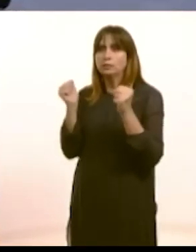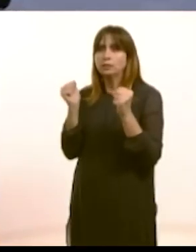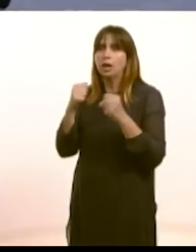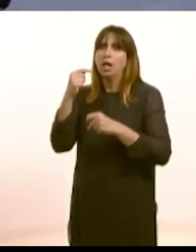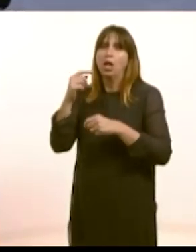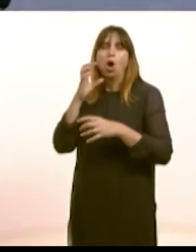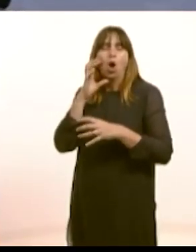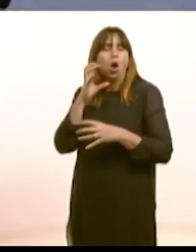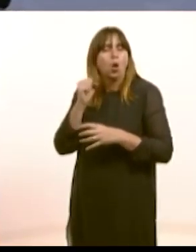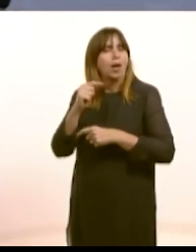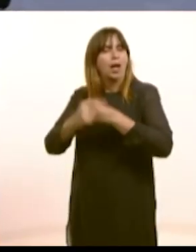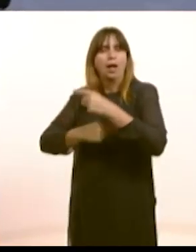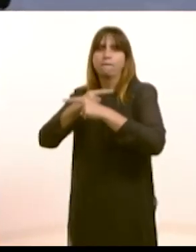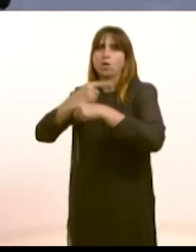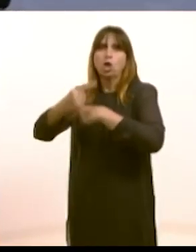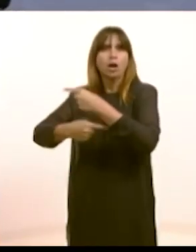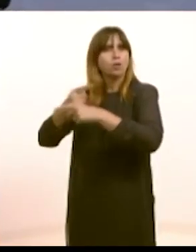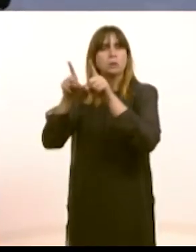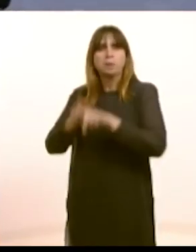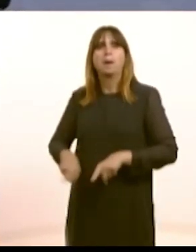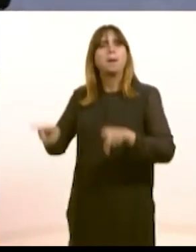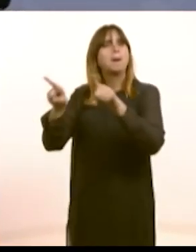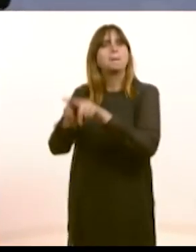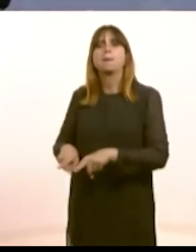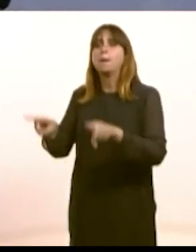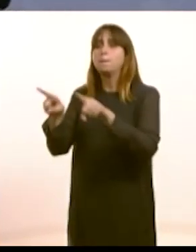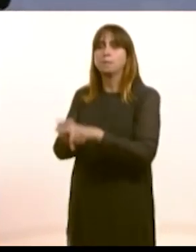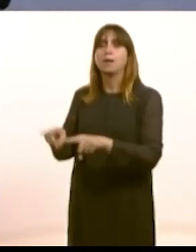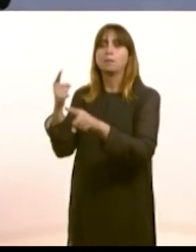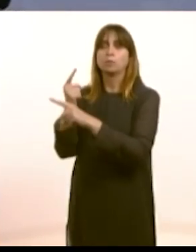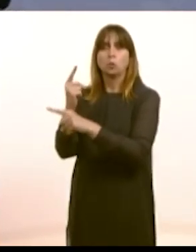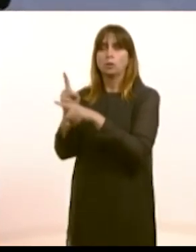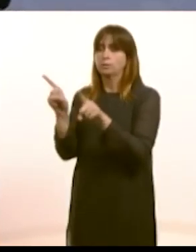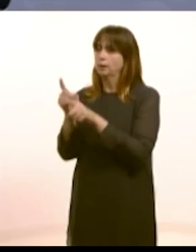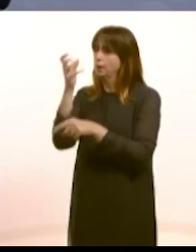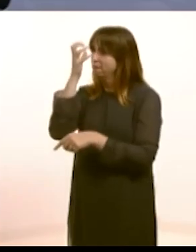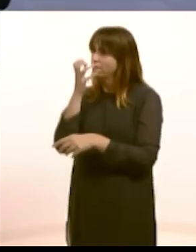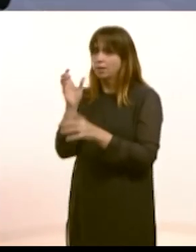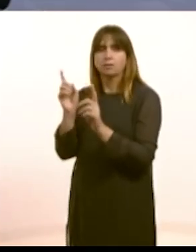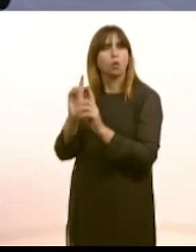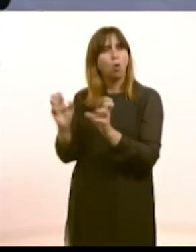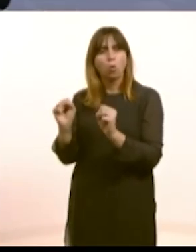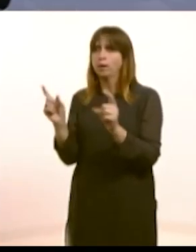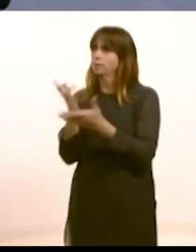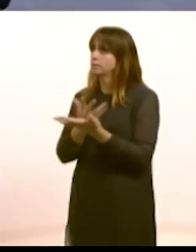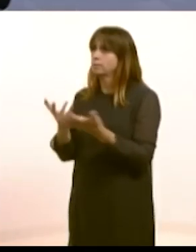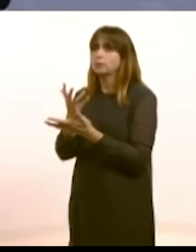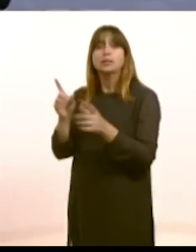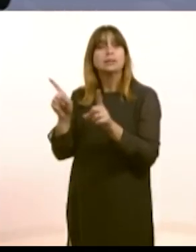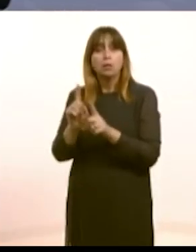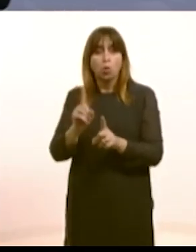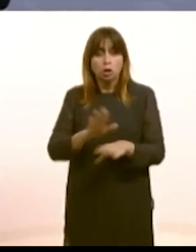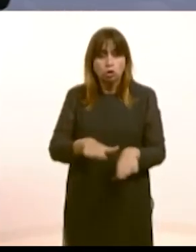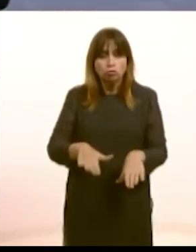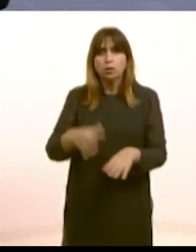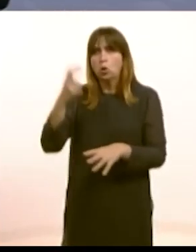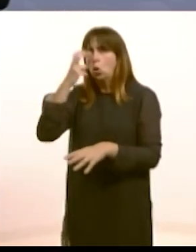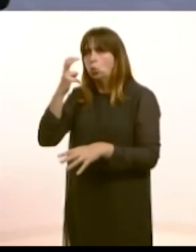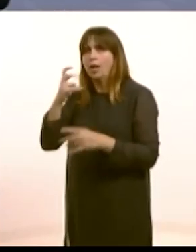year. We have these kind of conversations, always the same groups of people, the elderly, the young, the chronically ill. However, in